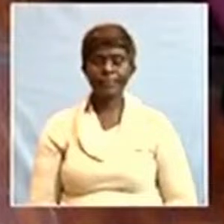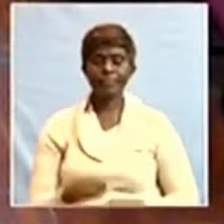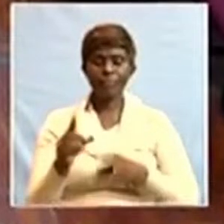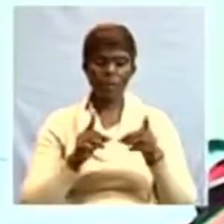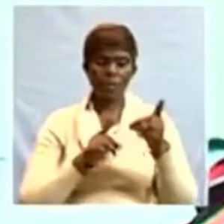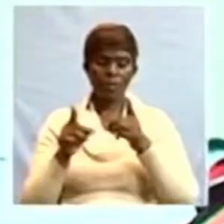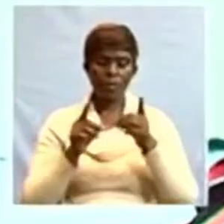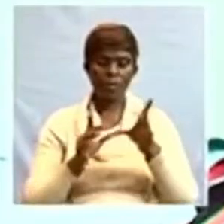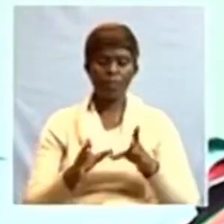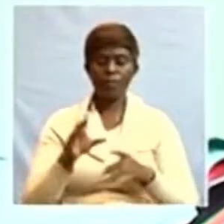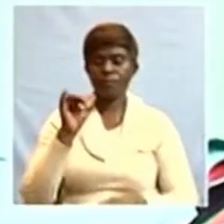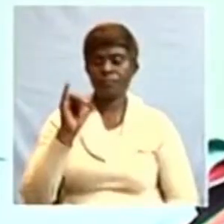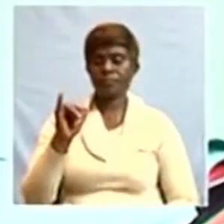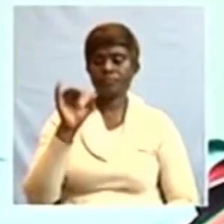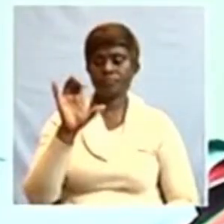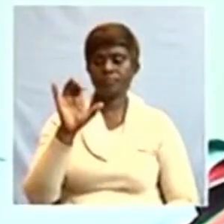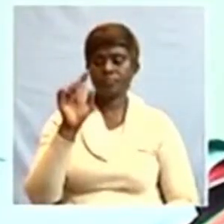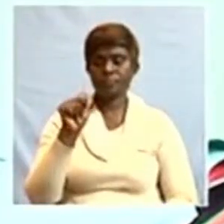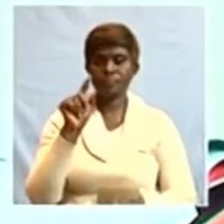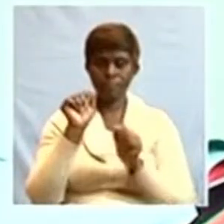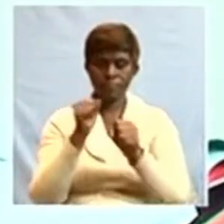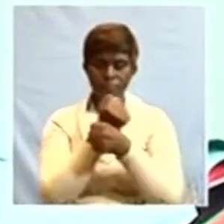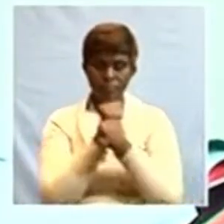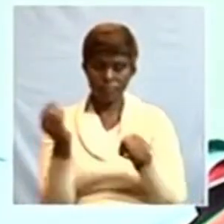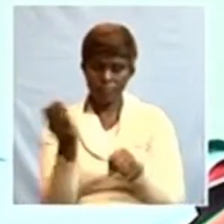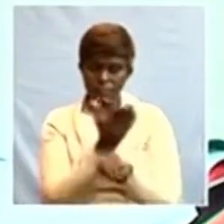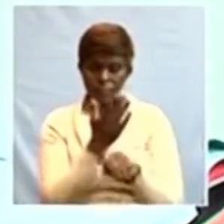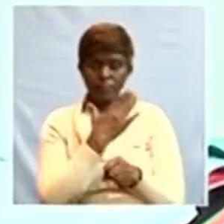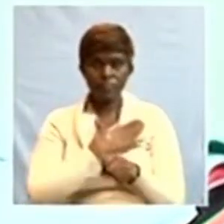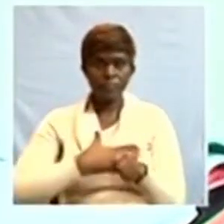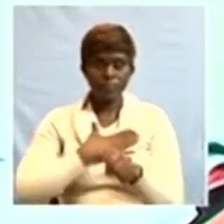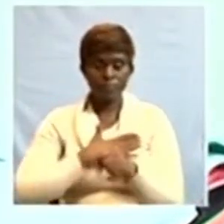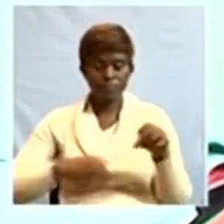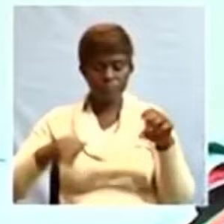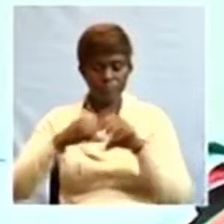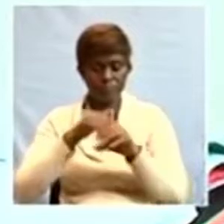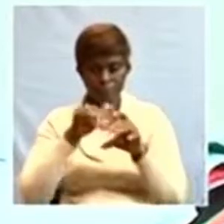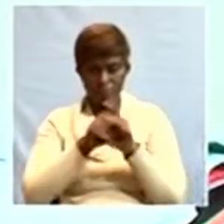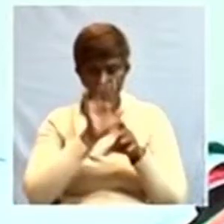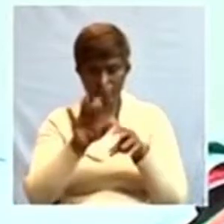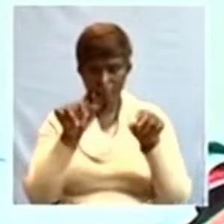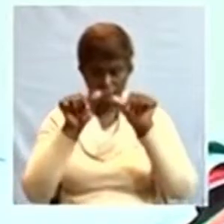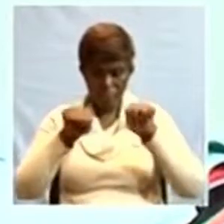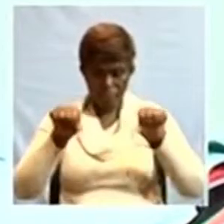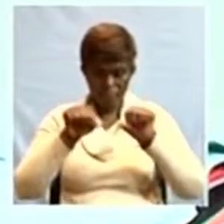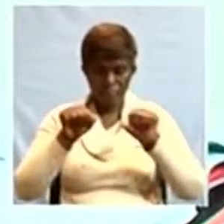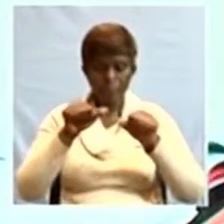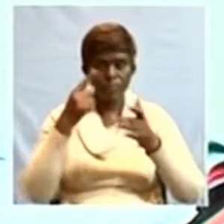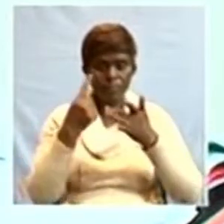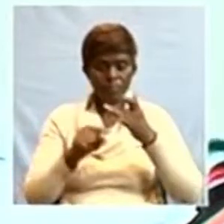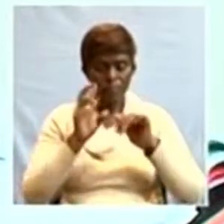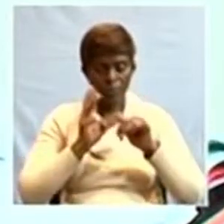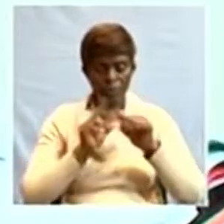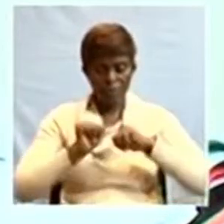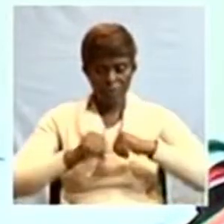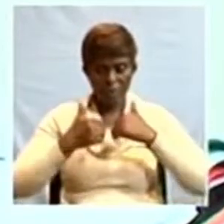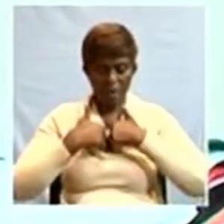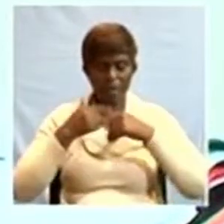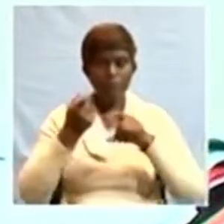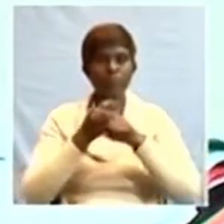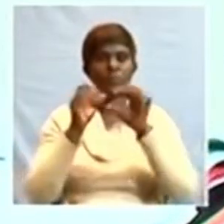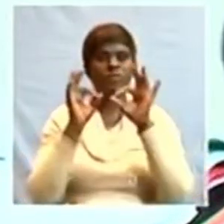Director ICT can handle this. Please include the audits that we had from Smart